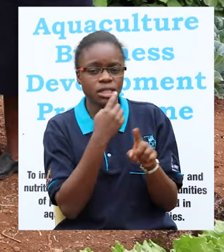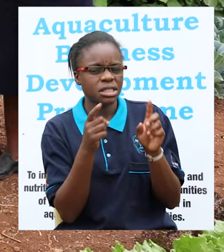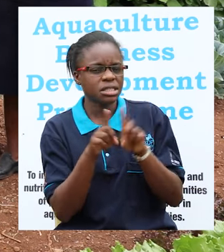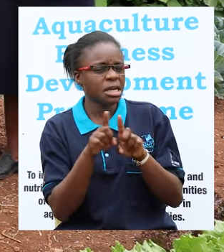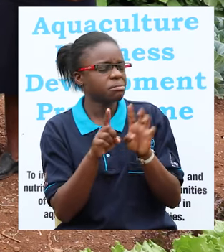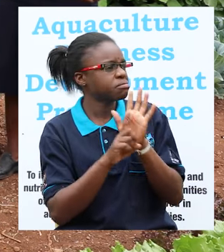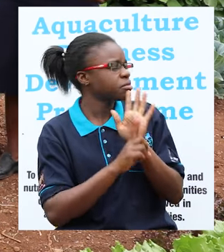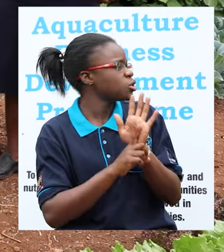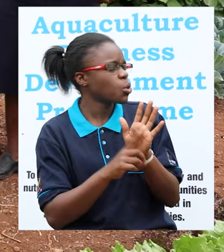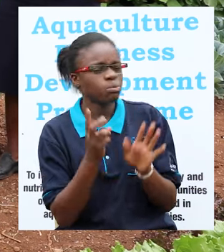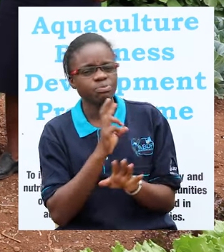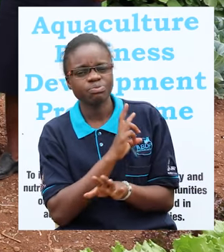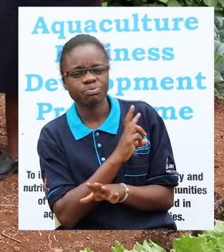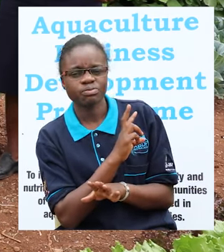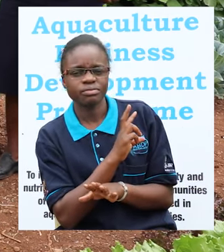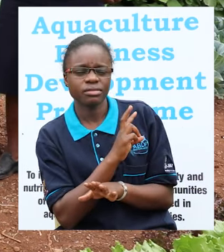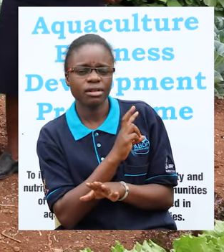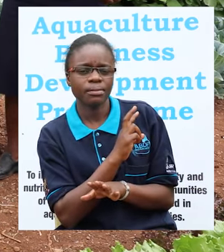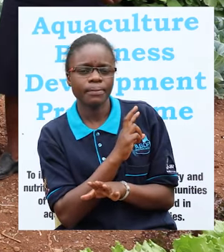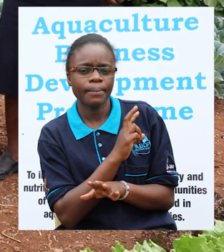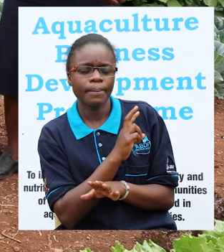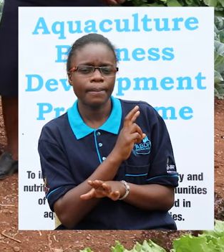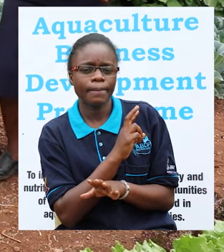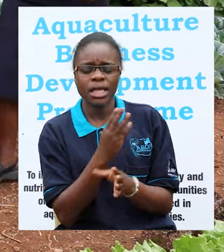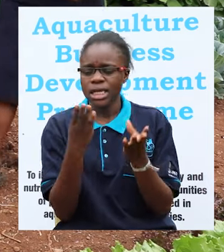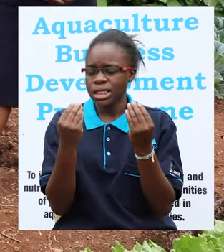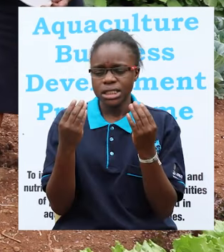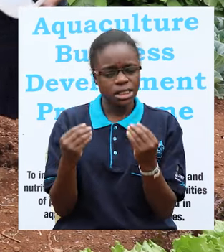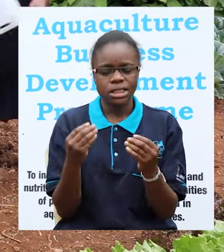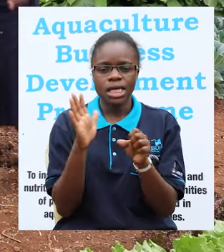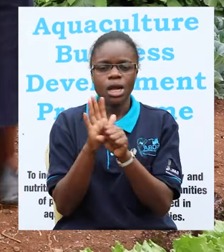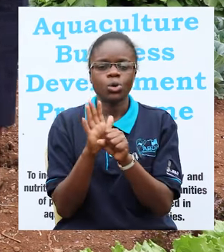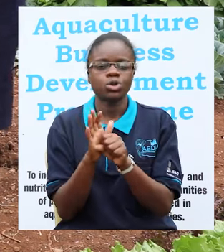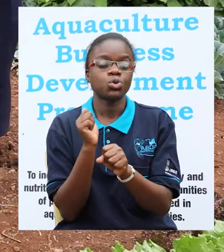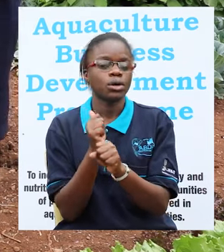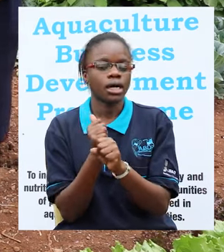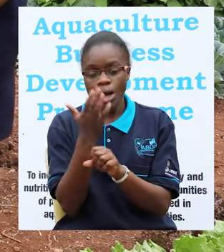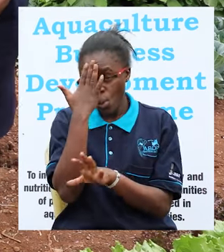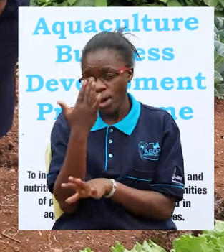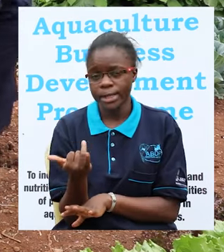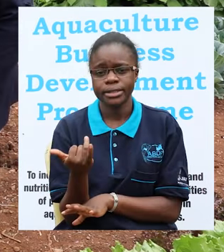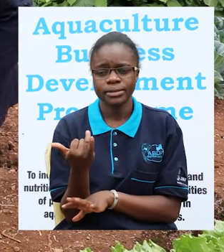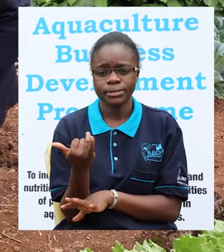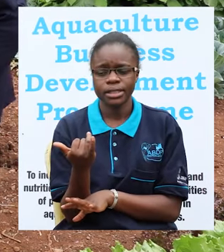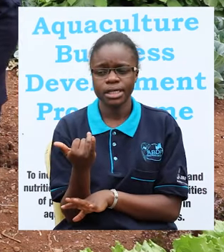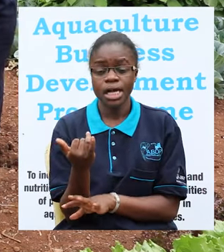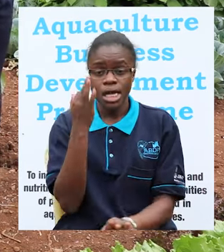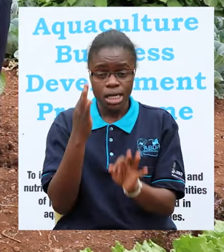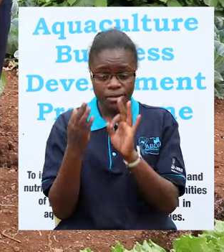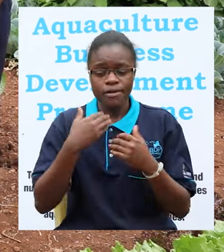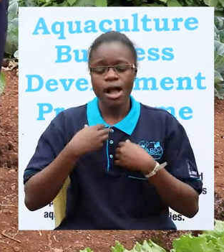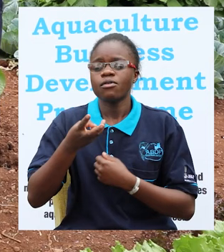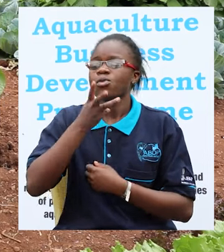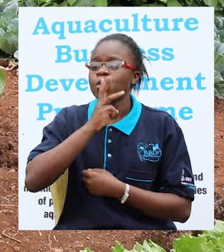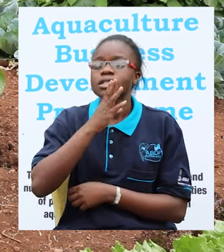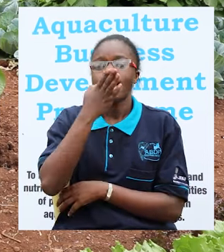mouth. The next one is on the opposite side. And it's a very easy garden to operate, because once